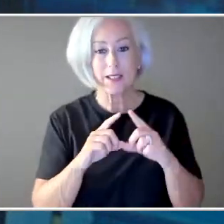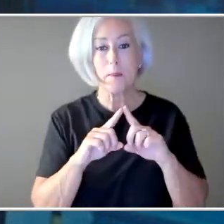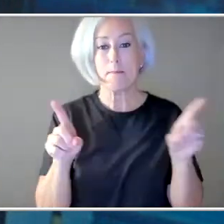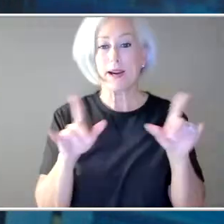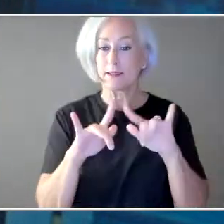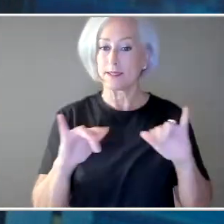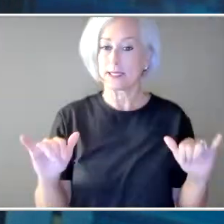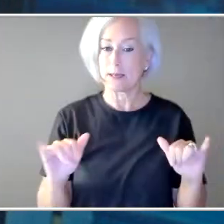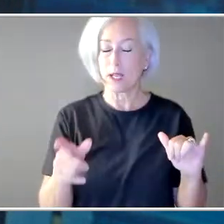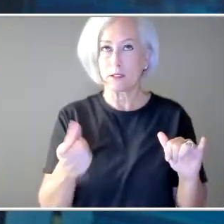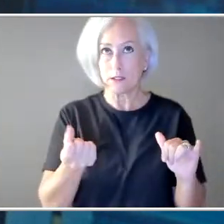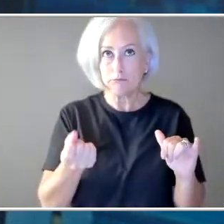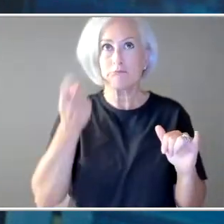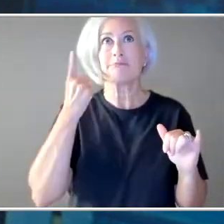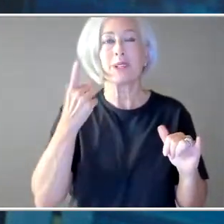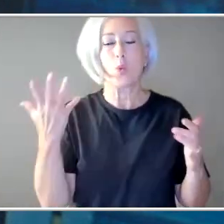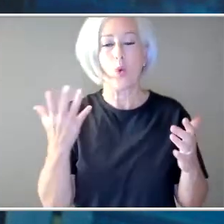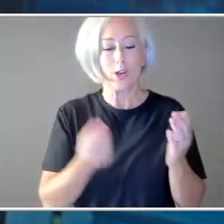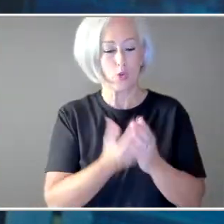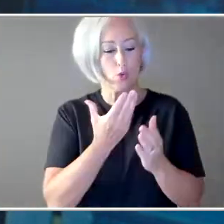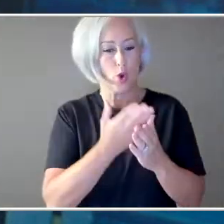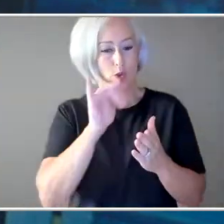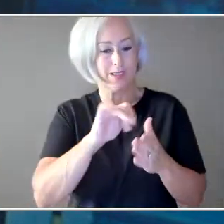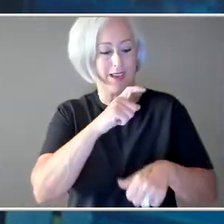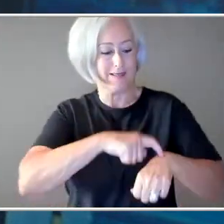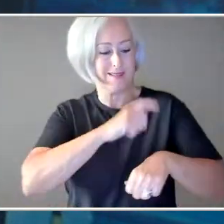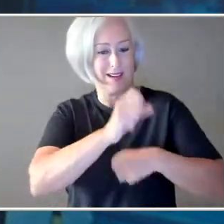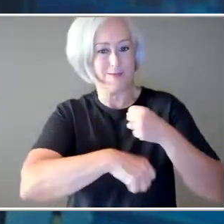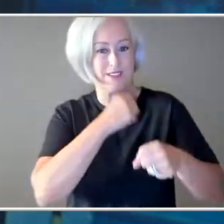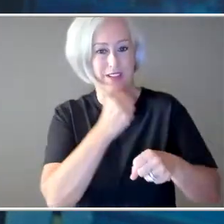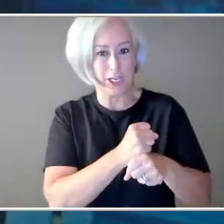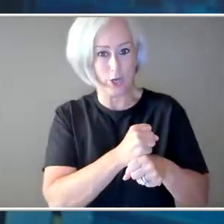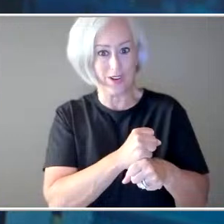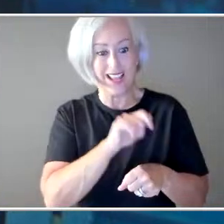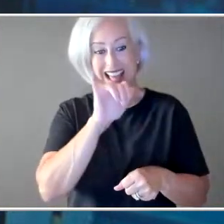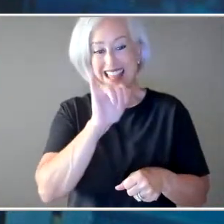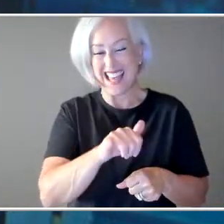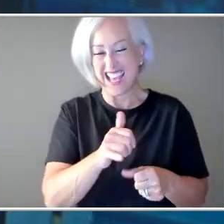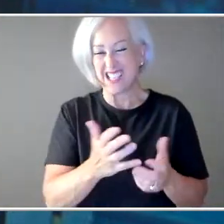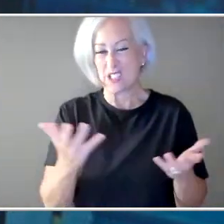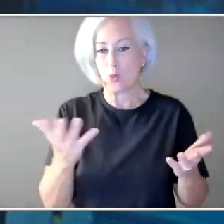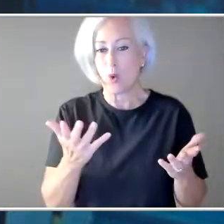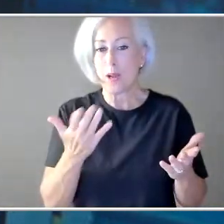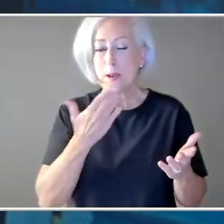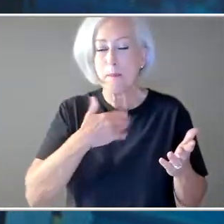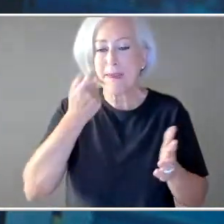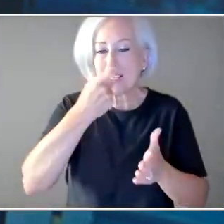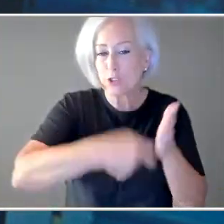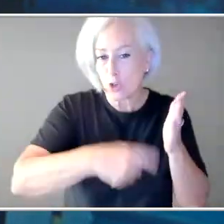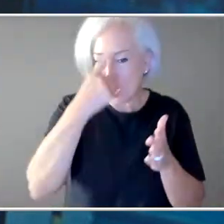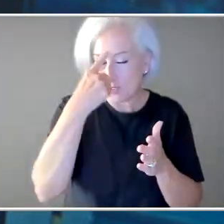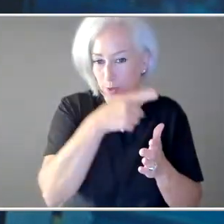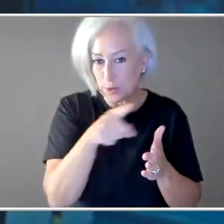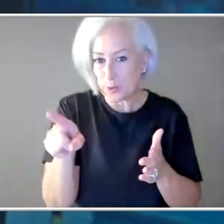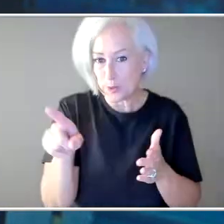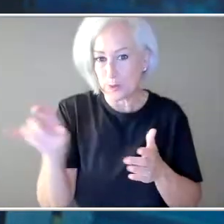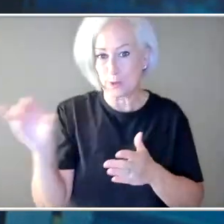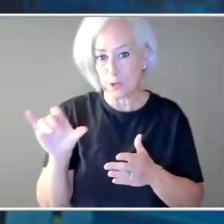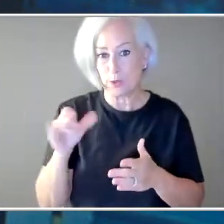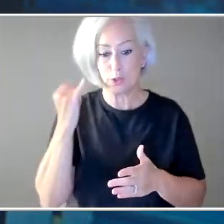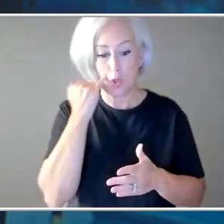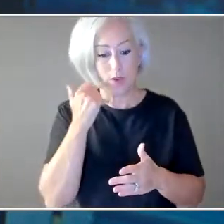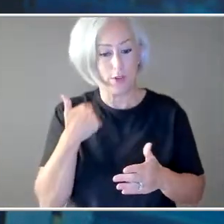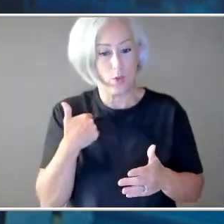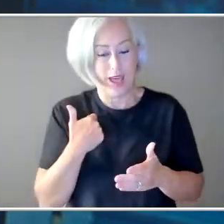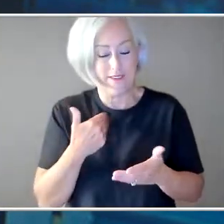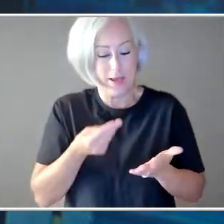really in season, which is probably what is the most cost effective for you as well. So if you are on a budget, you are